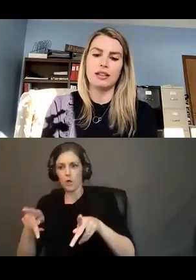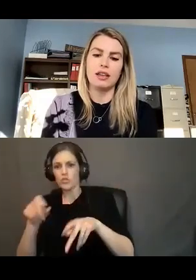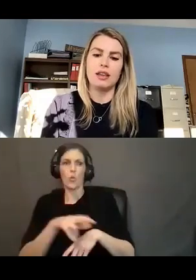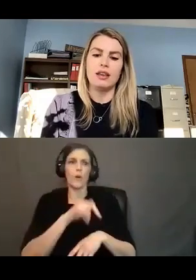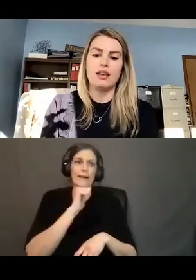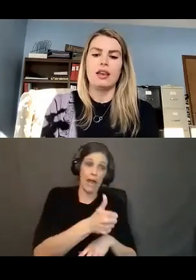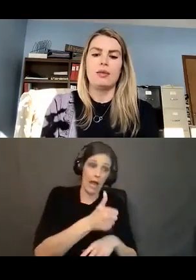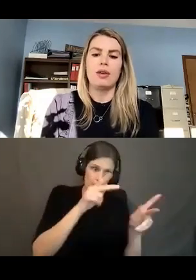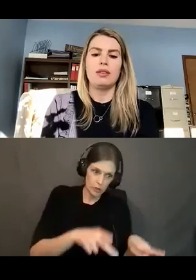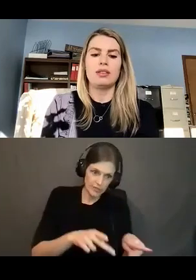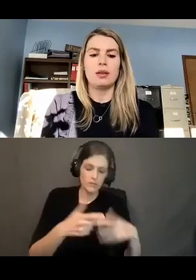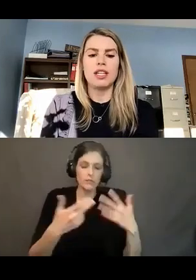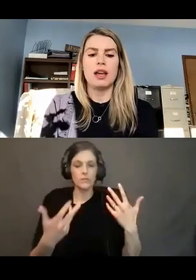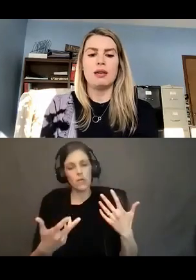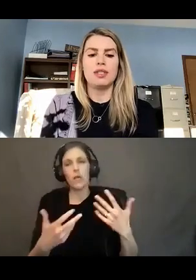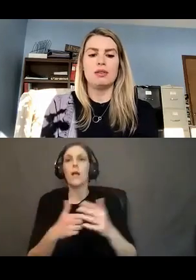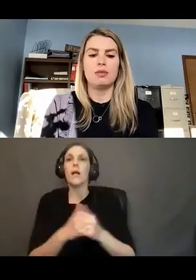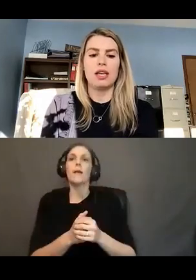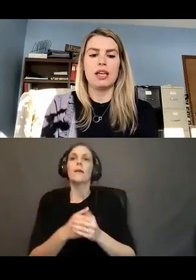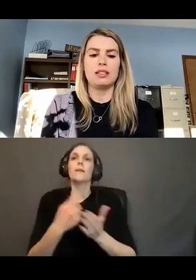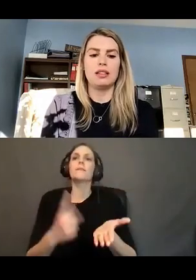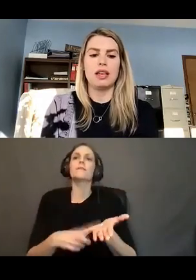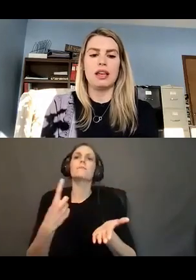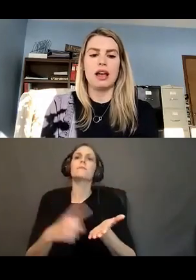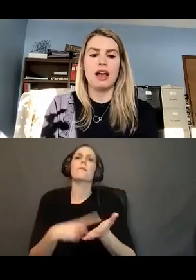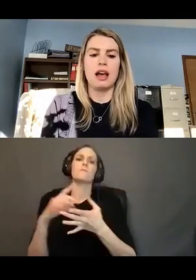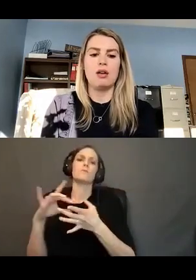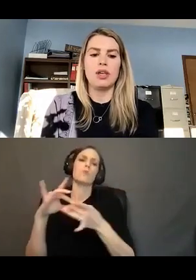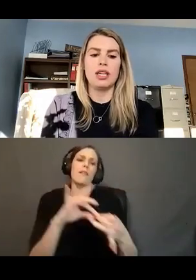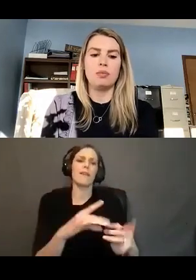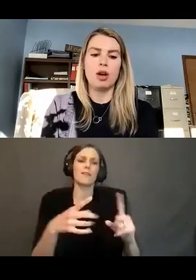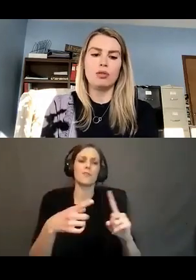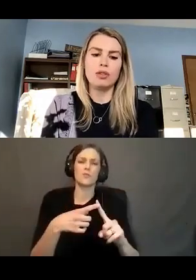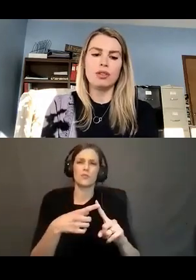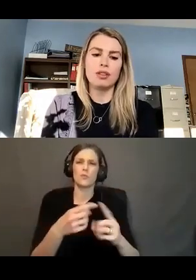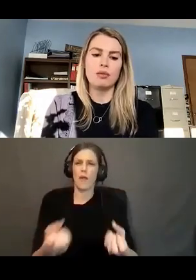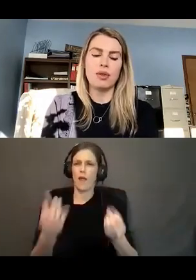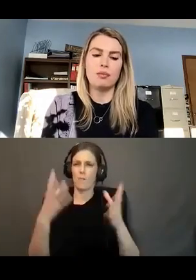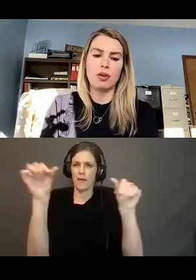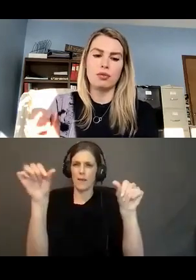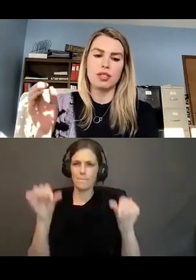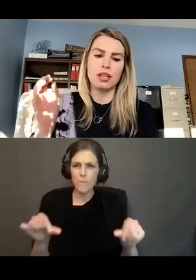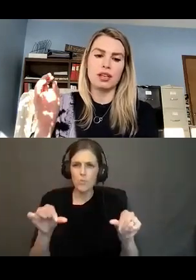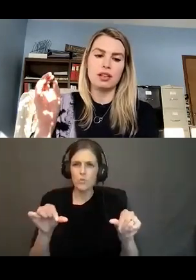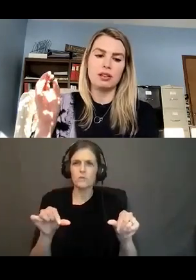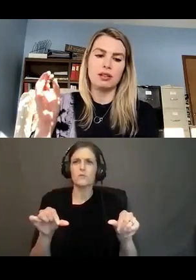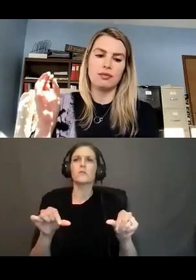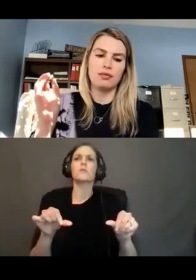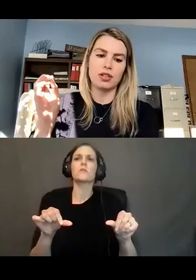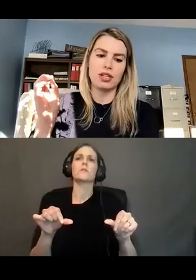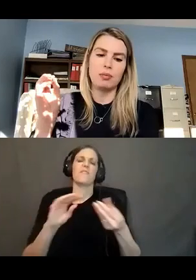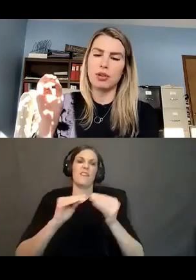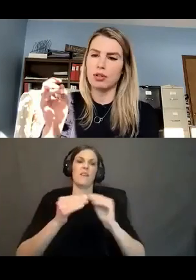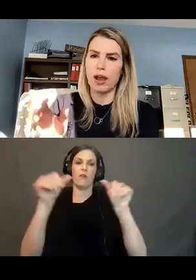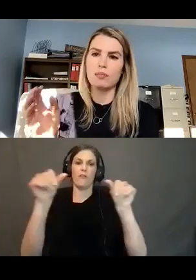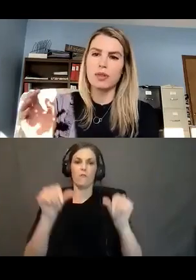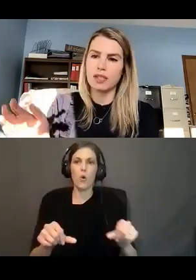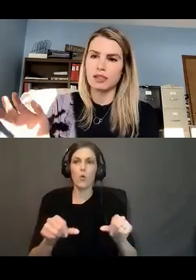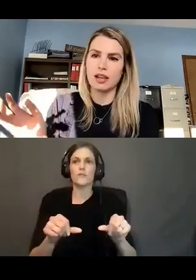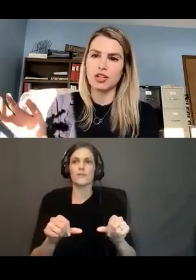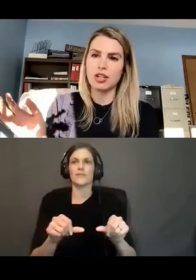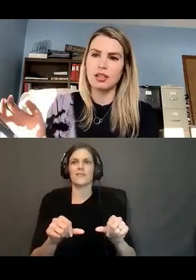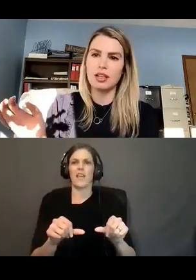not. Sometimes it relates to like how many posts are being posted, for example, in